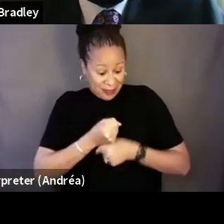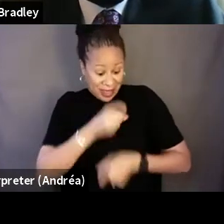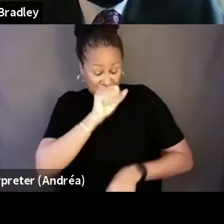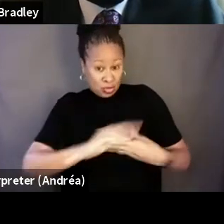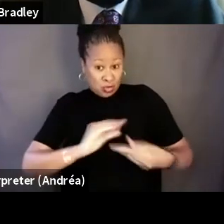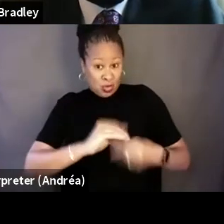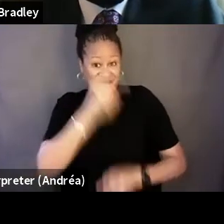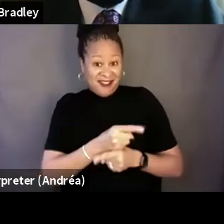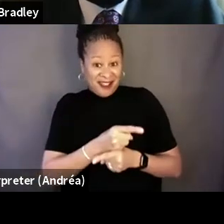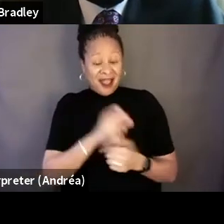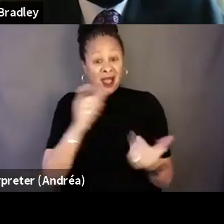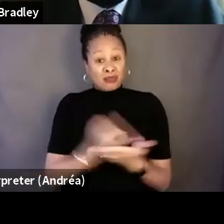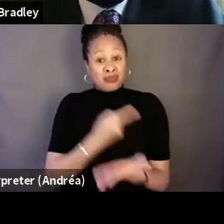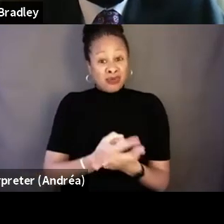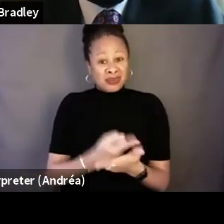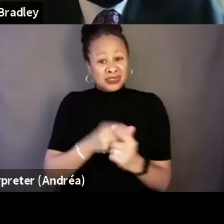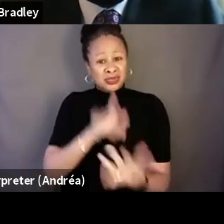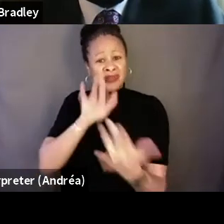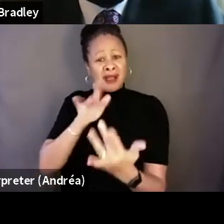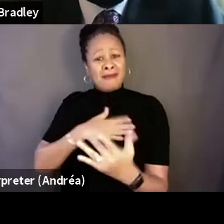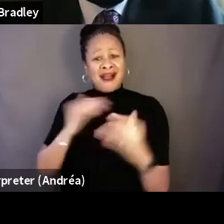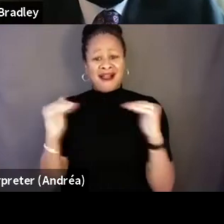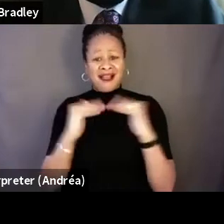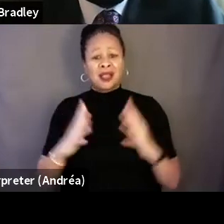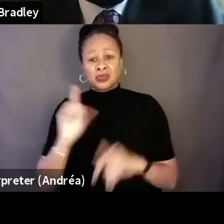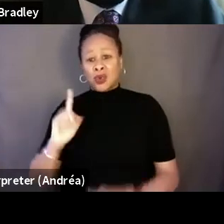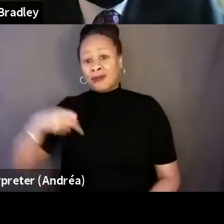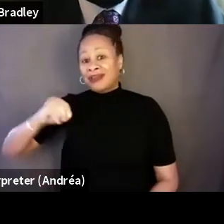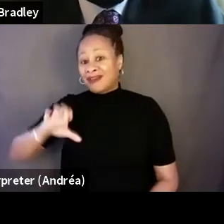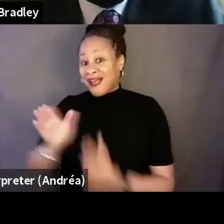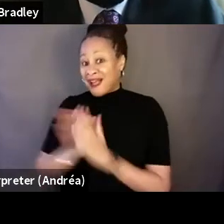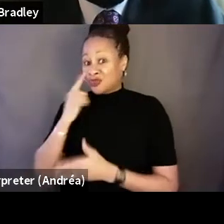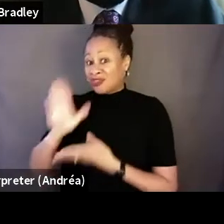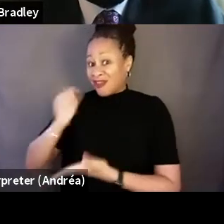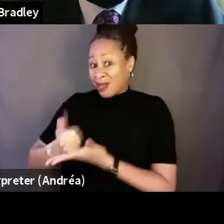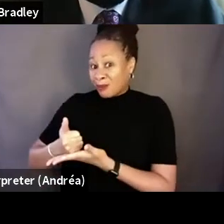right? Is it appropriate to reach out to my colleagues who are people of color and ask for their help?